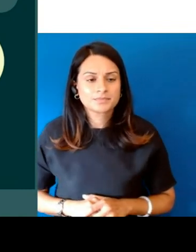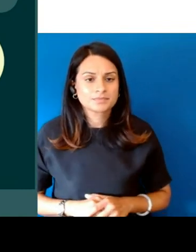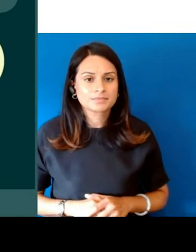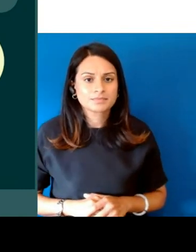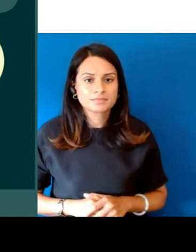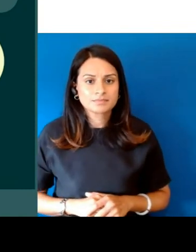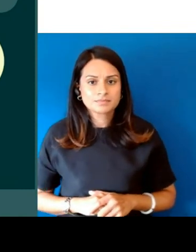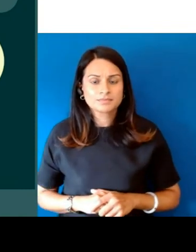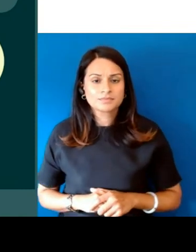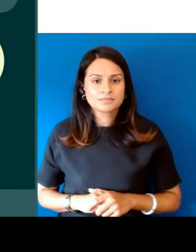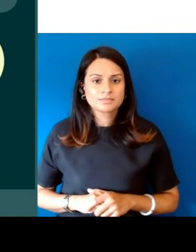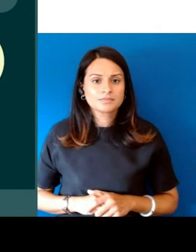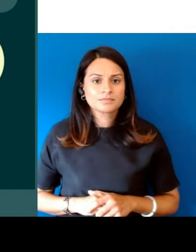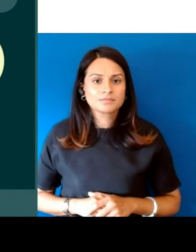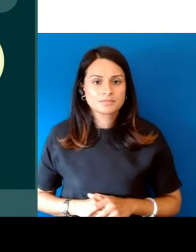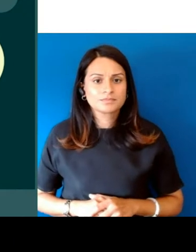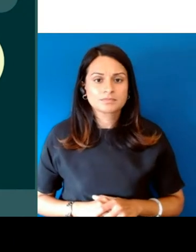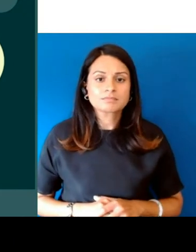okay